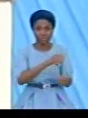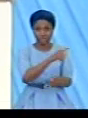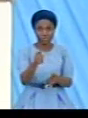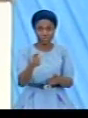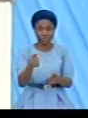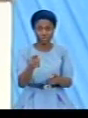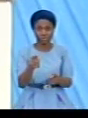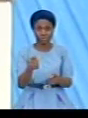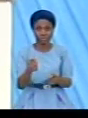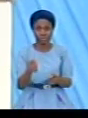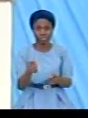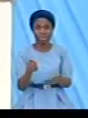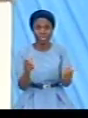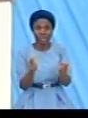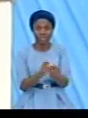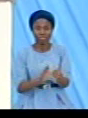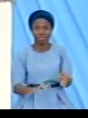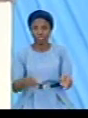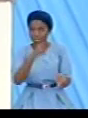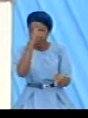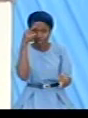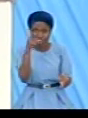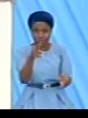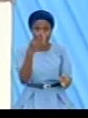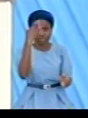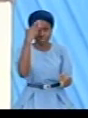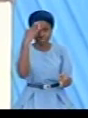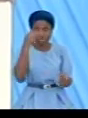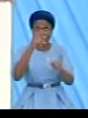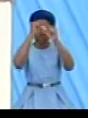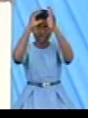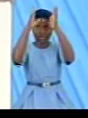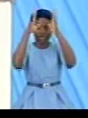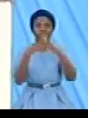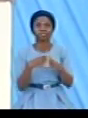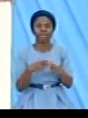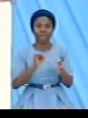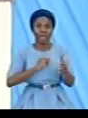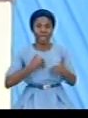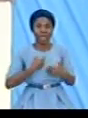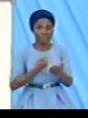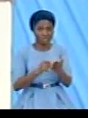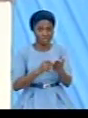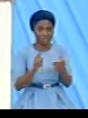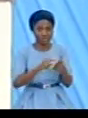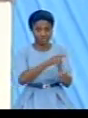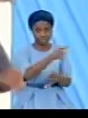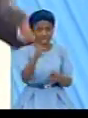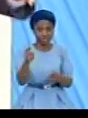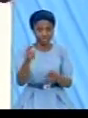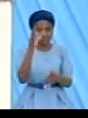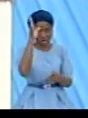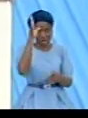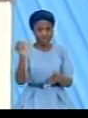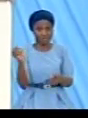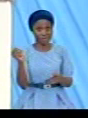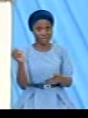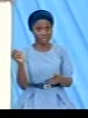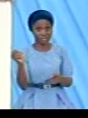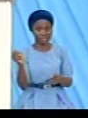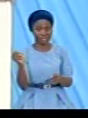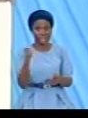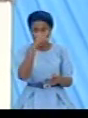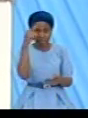have known the Father. I have written unto you, fathers, because ye have known